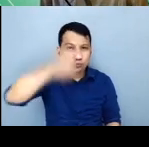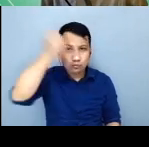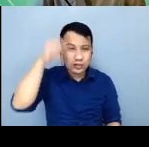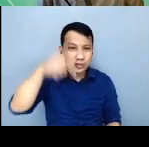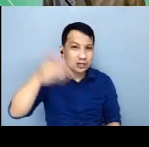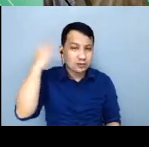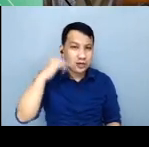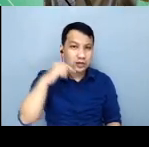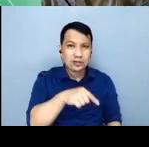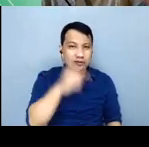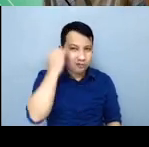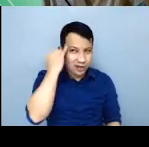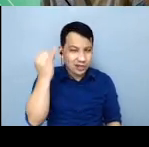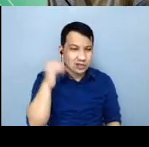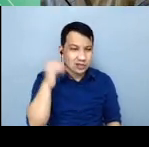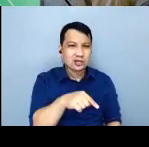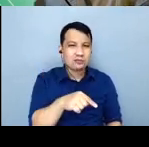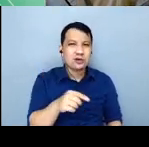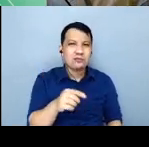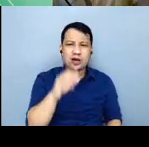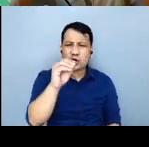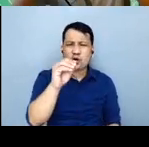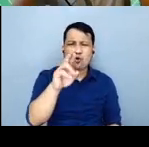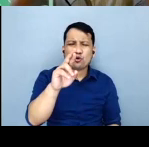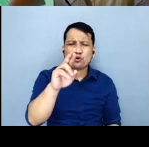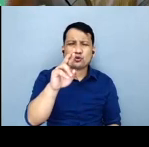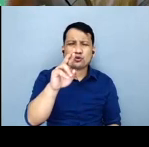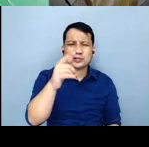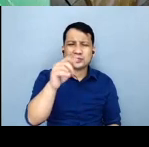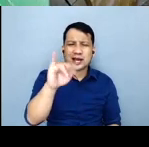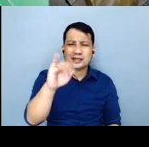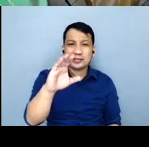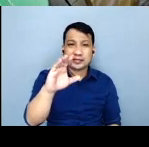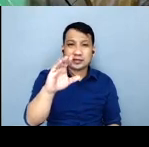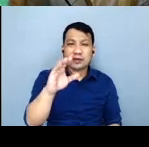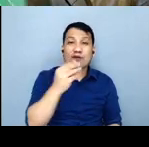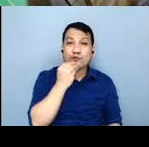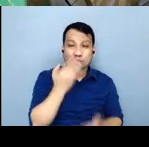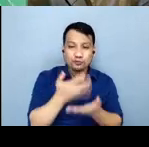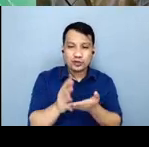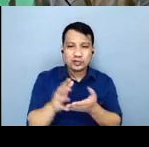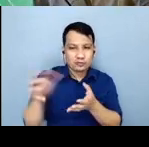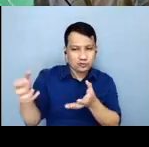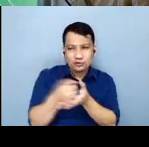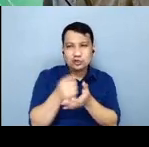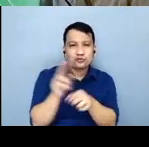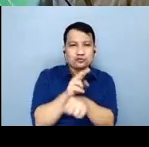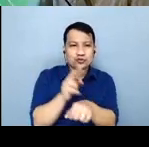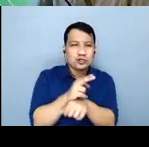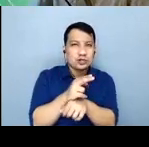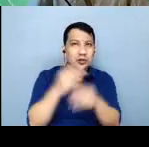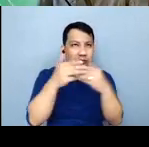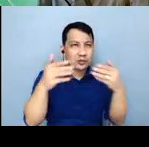And the idea is that using organic luminescent food waste, they created a panel that is efficient at absorbing solar